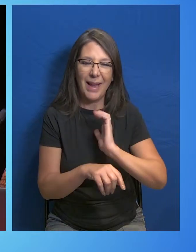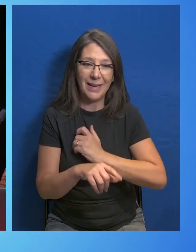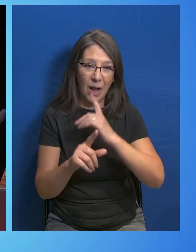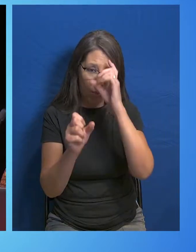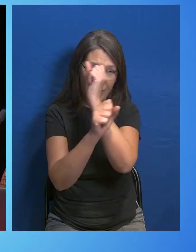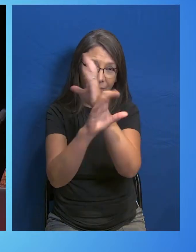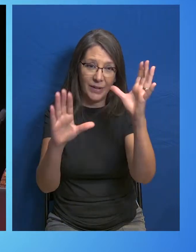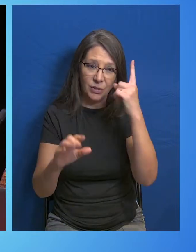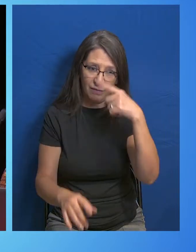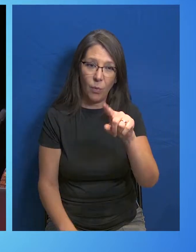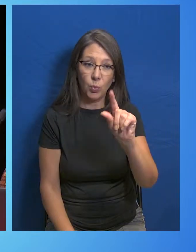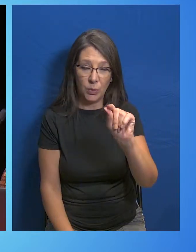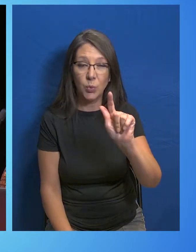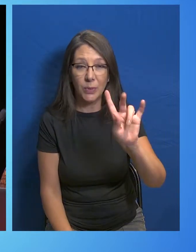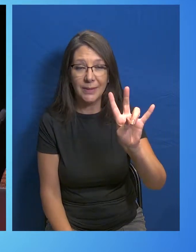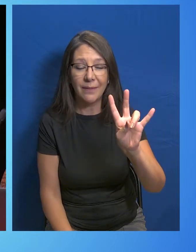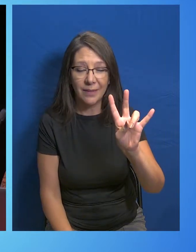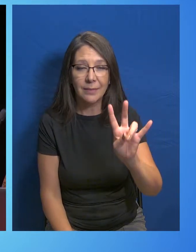2027.